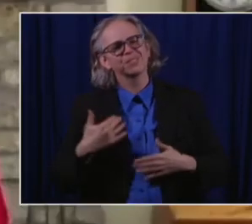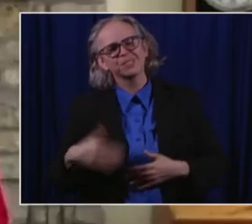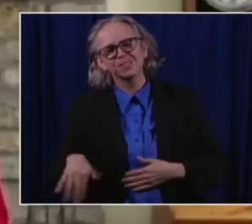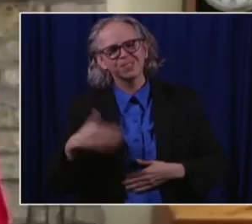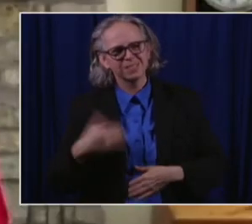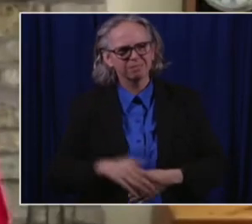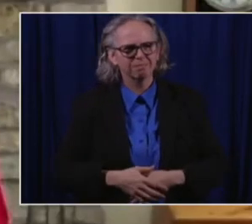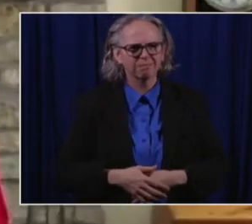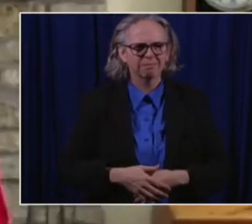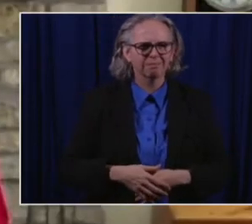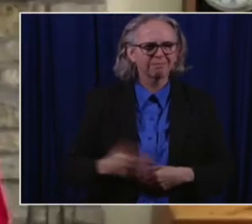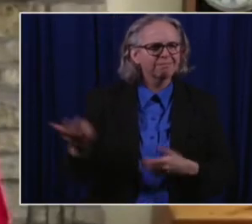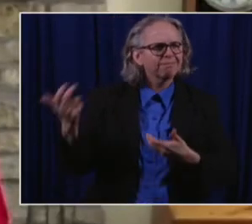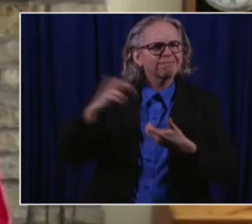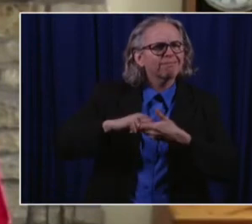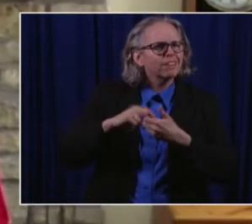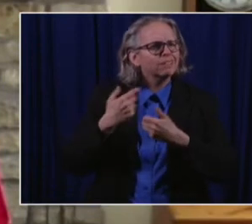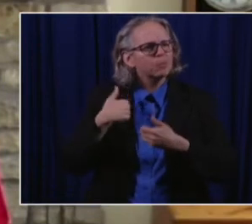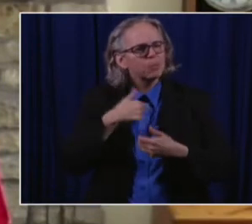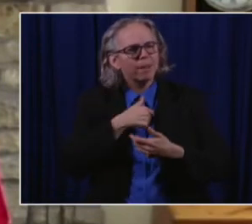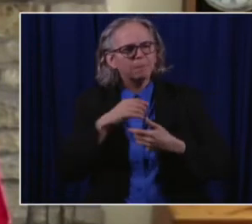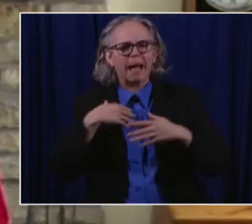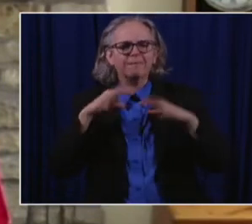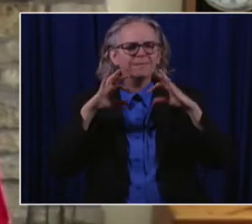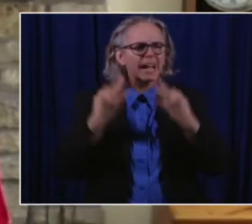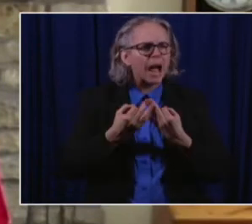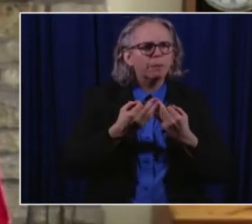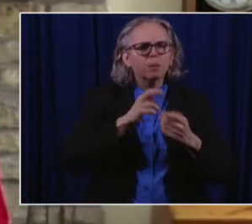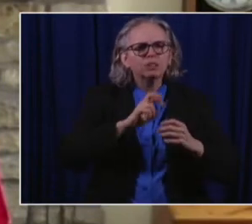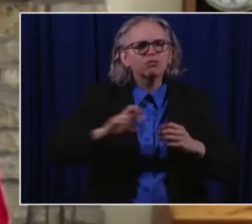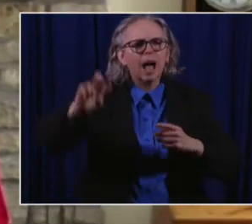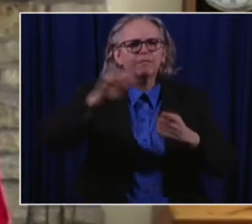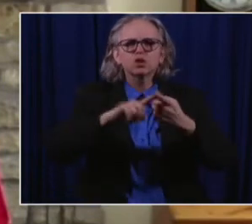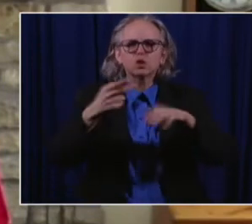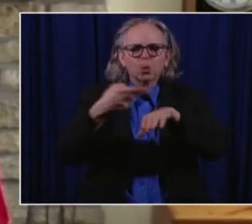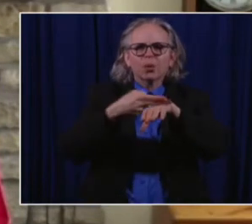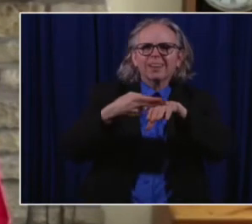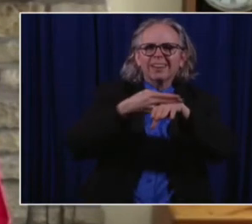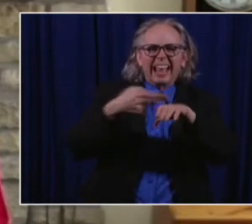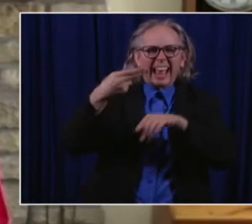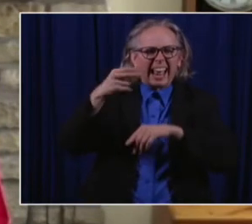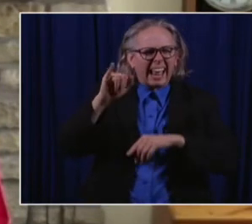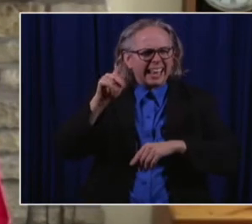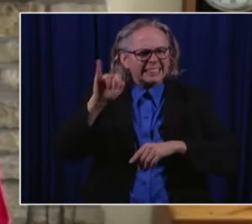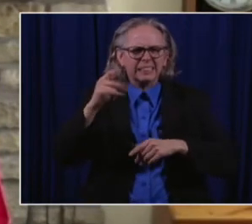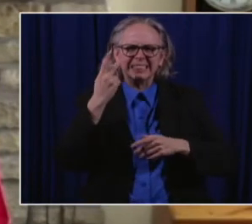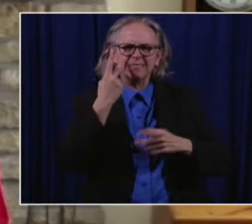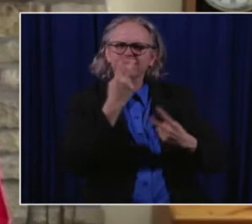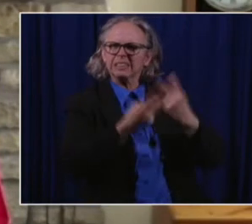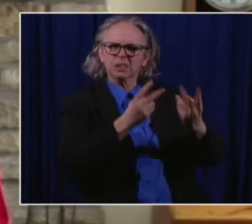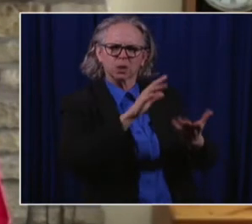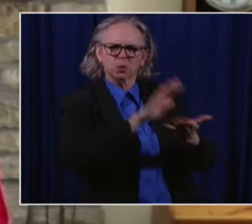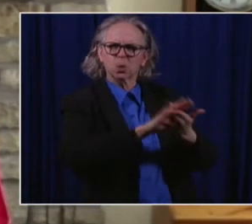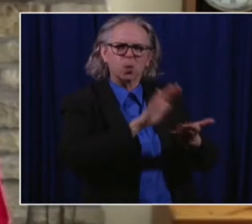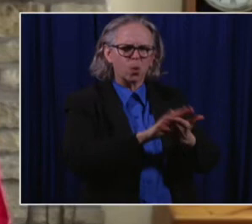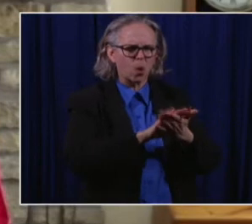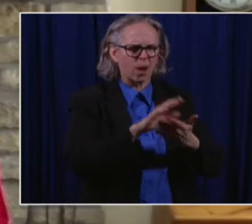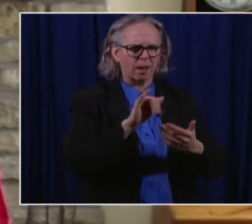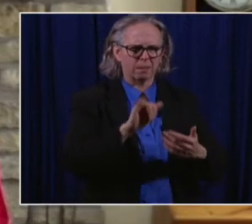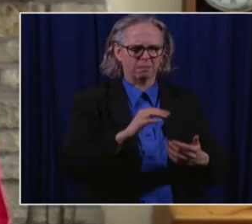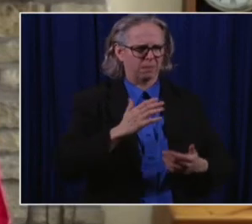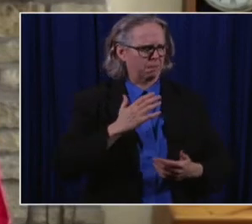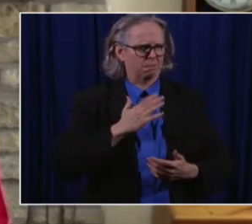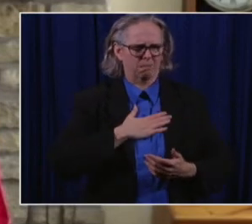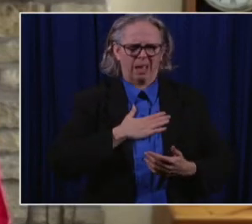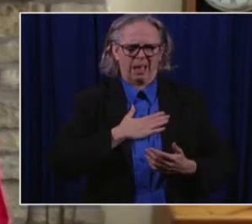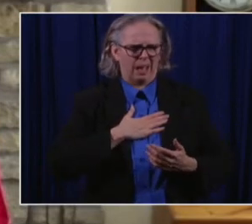some members of our family, when we went down to Haiti to visit the school named after our late daughter, Becky. And you could just